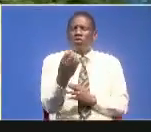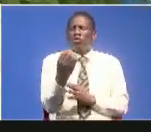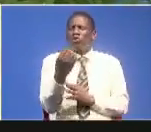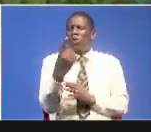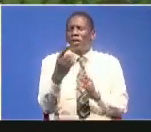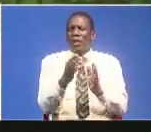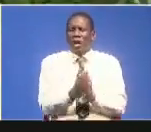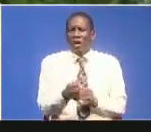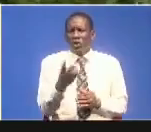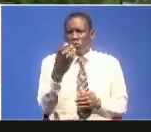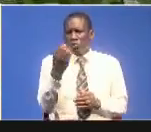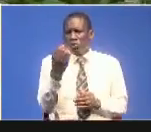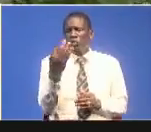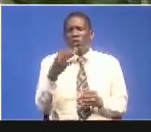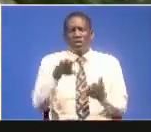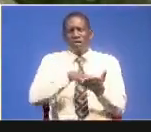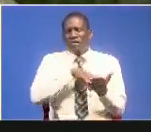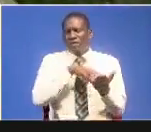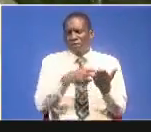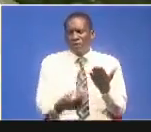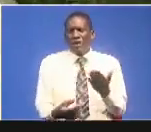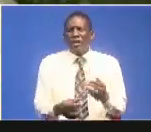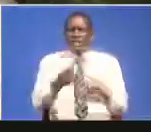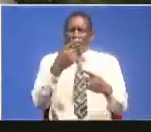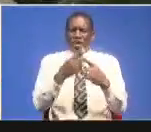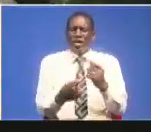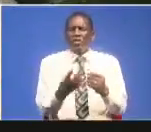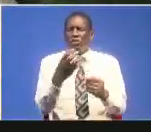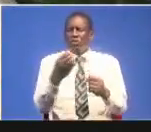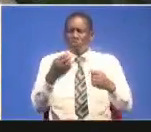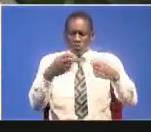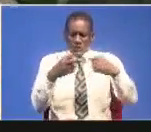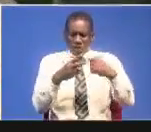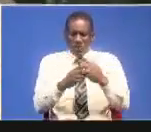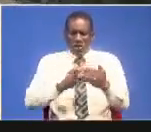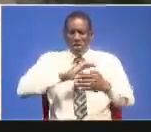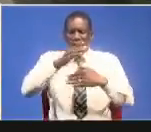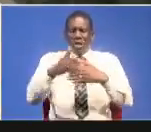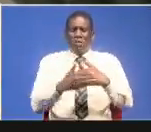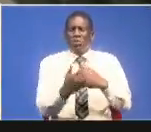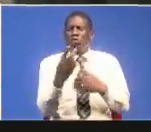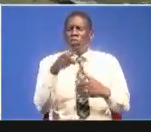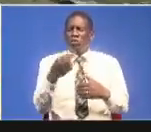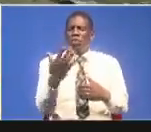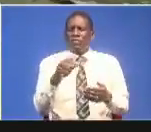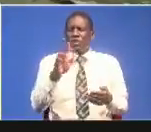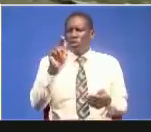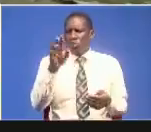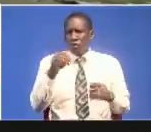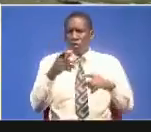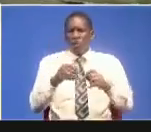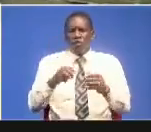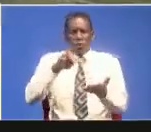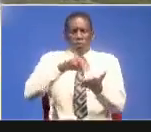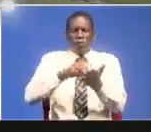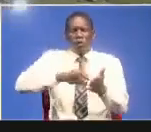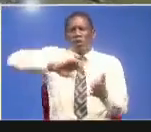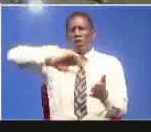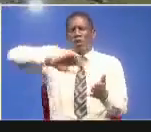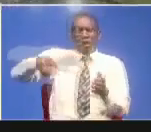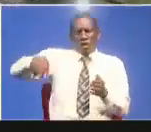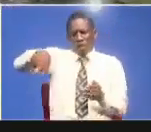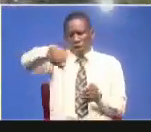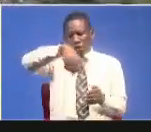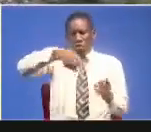2001 and 2003 bore no fruit. In 2007, the rehabilitation of the 2.5-kilometer stretch from the Museum Hill roundabout to